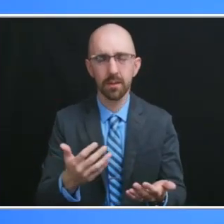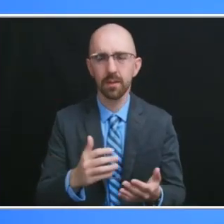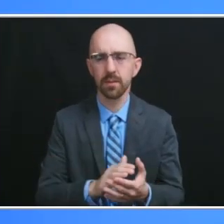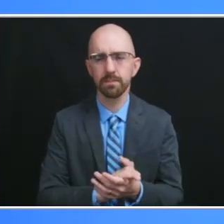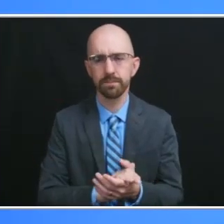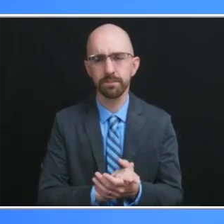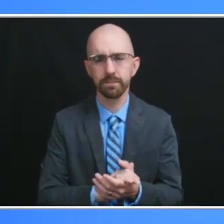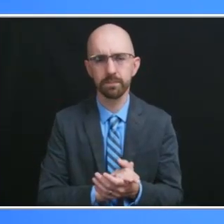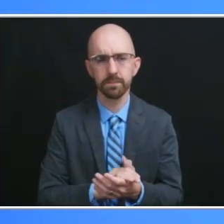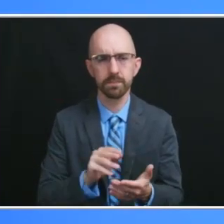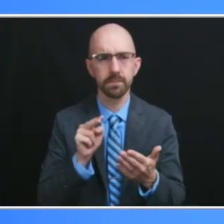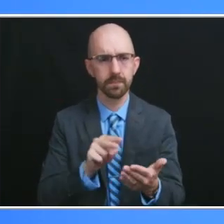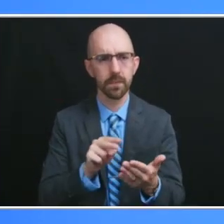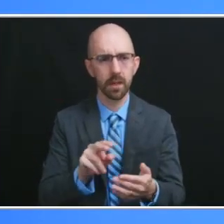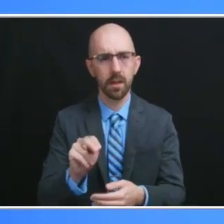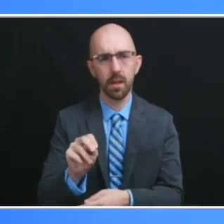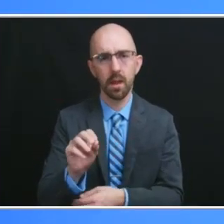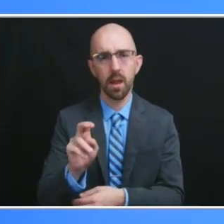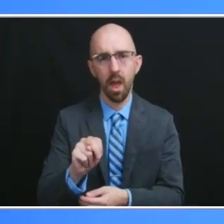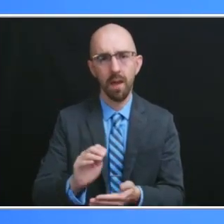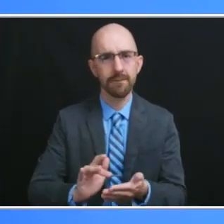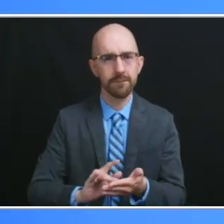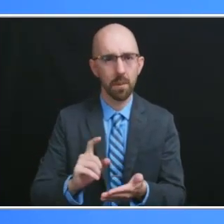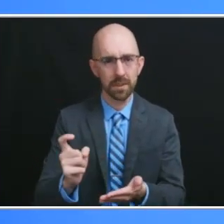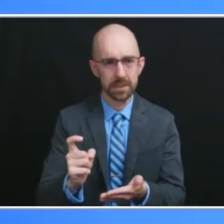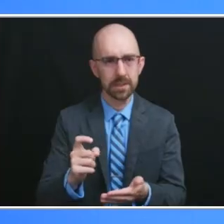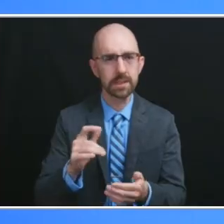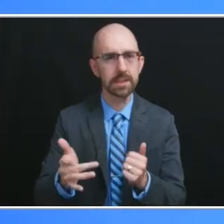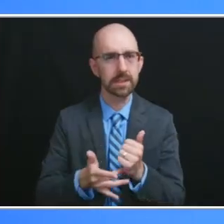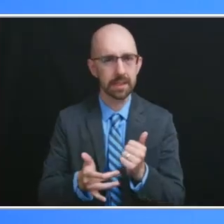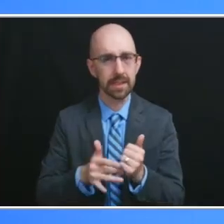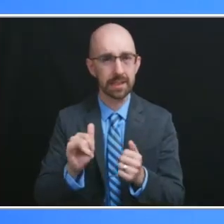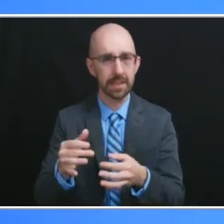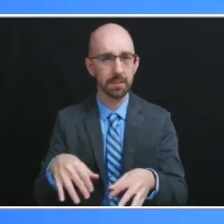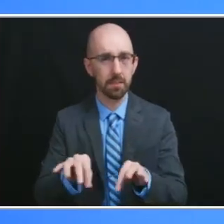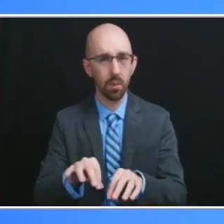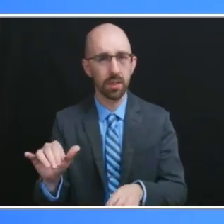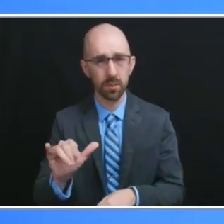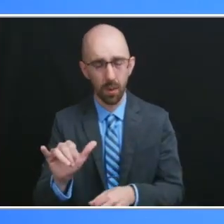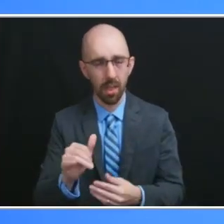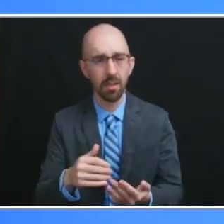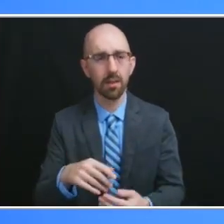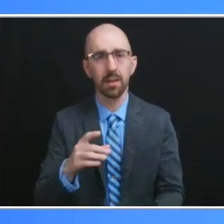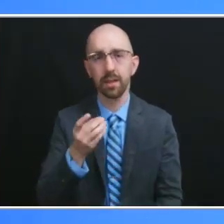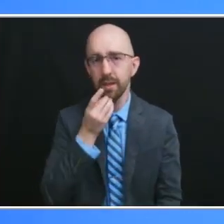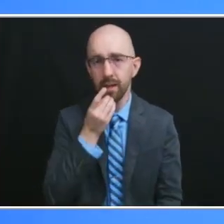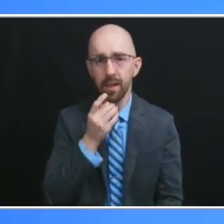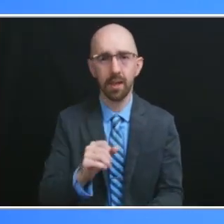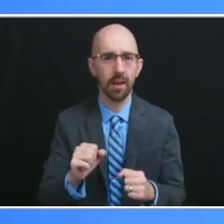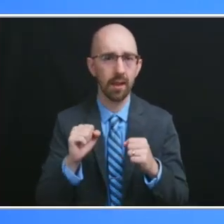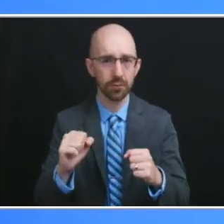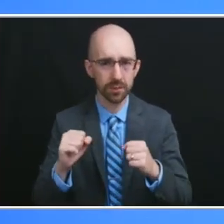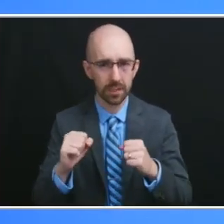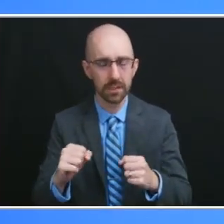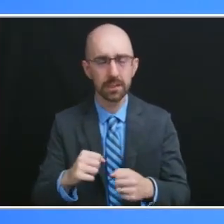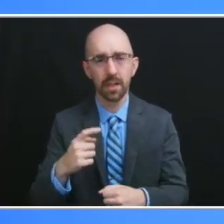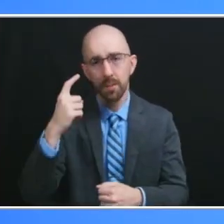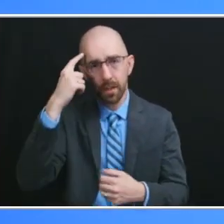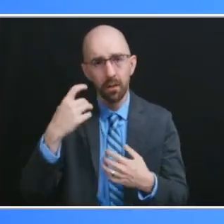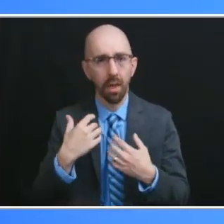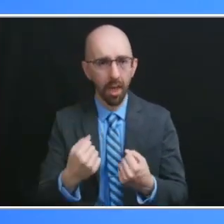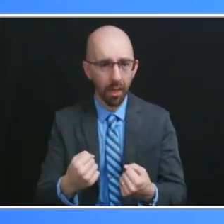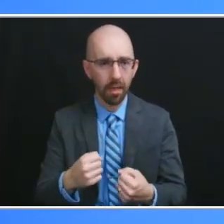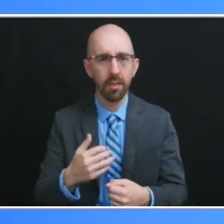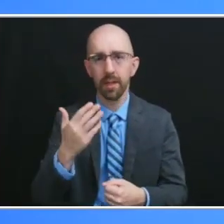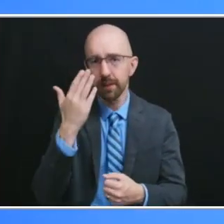looking at non-pharmacologic management techniques is important. So diet, exercise, mental health, and sleep